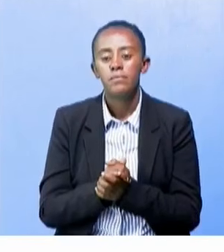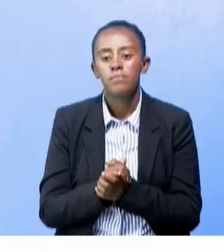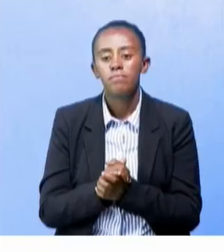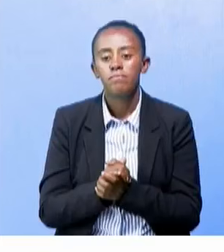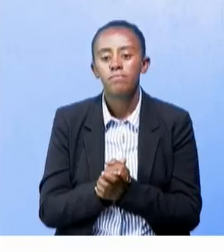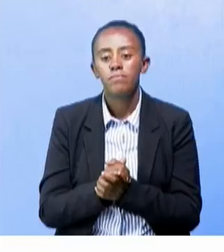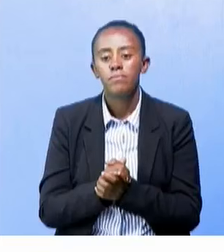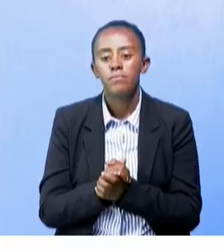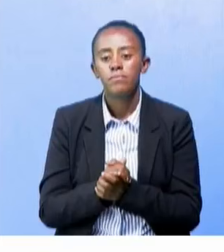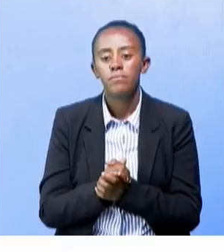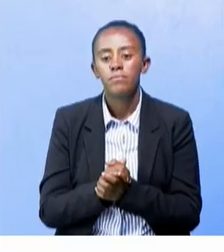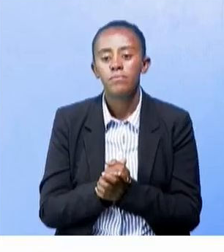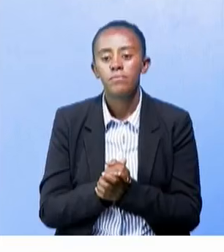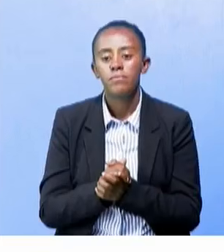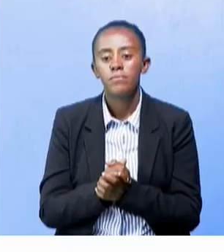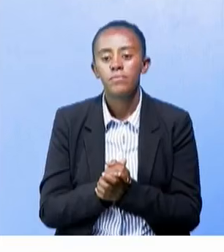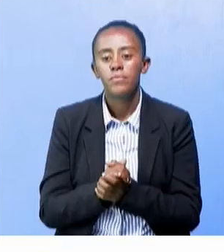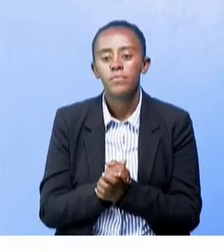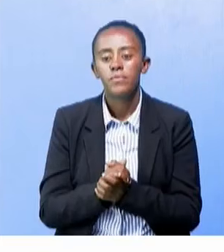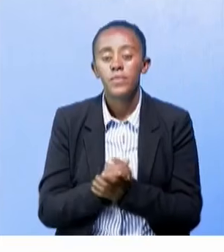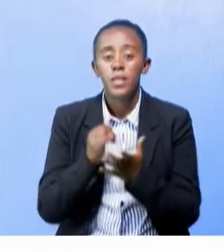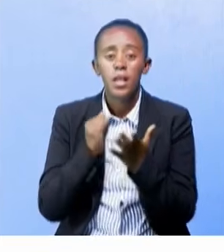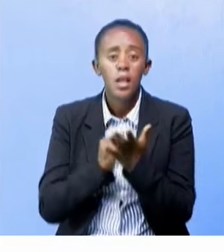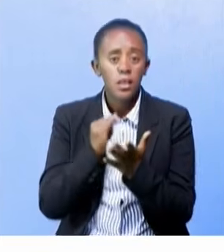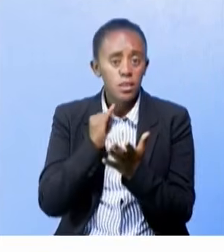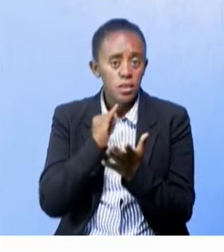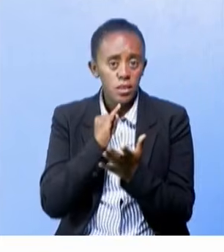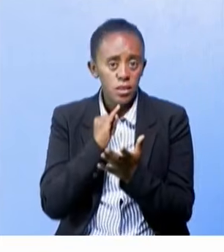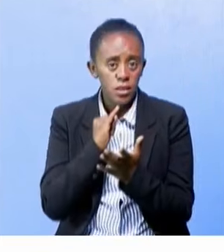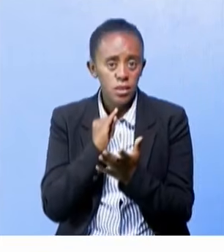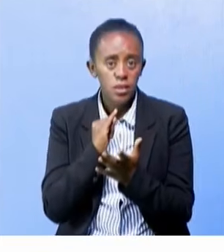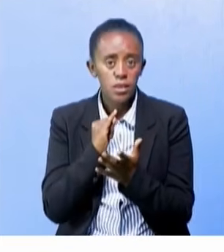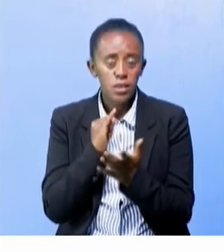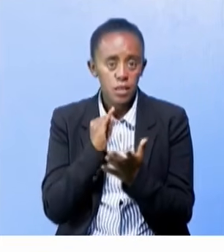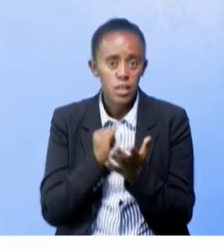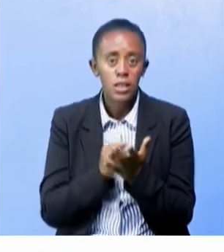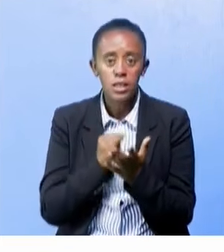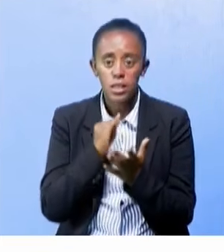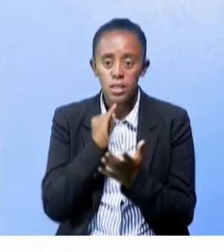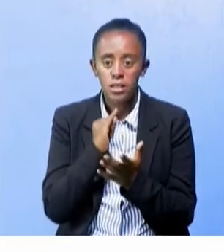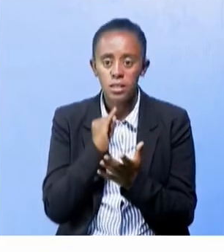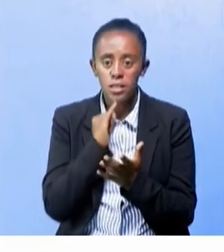It is always happy. It is